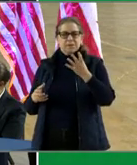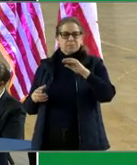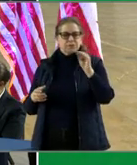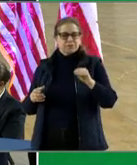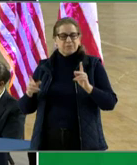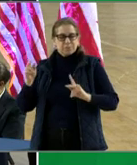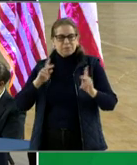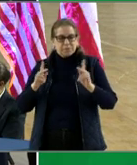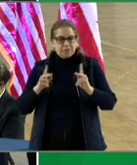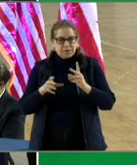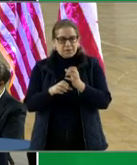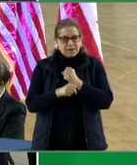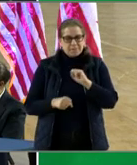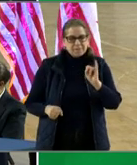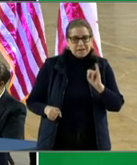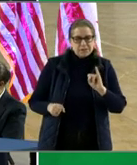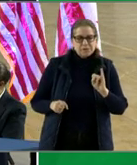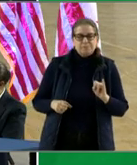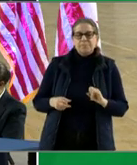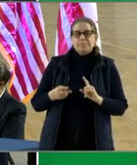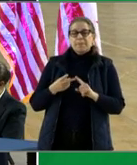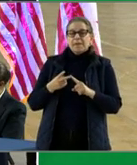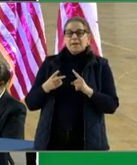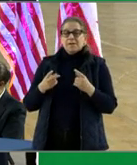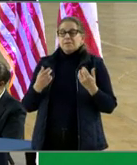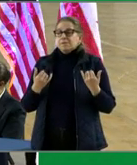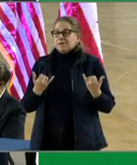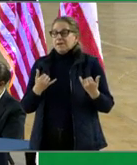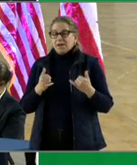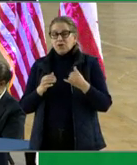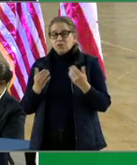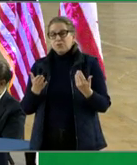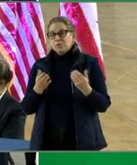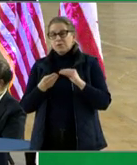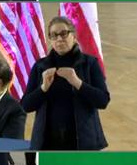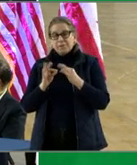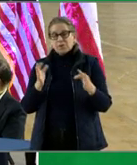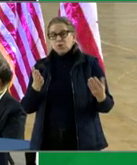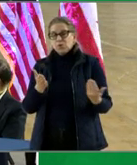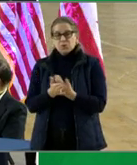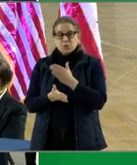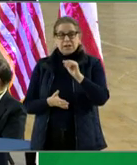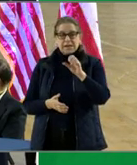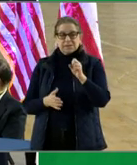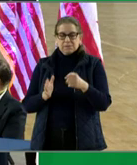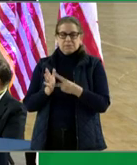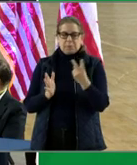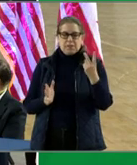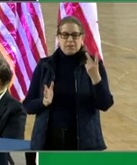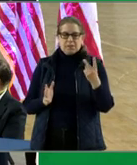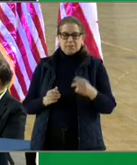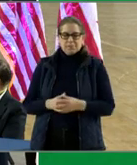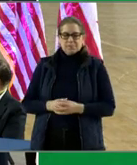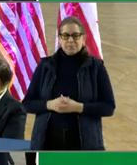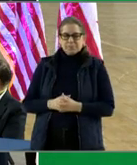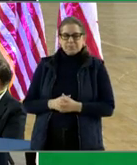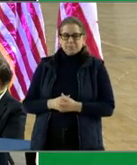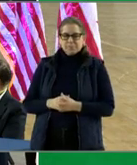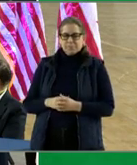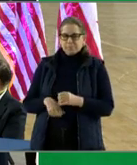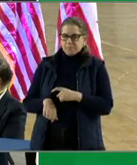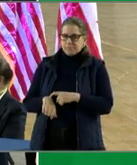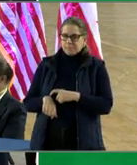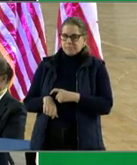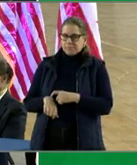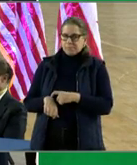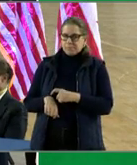doubling of the number of new cases, and some other factors. Okay, we have time for more quick round. I'll